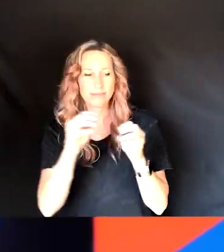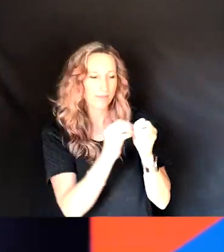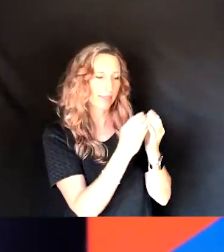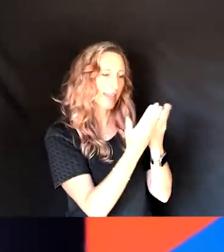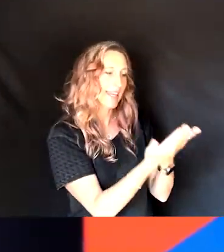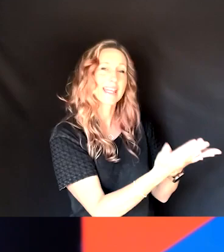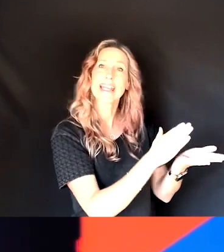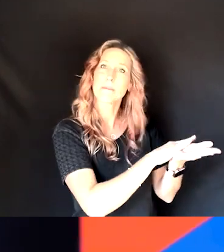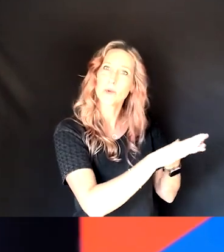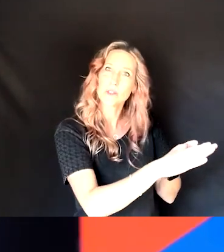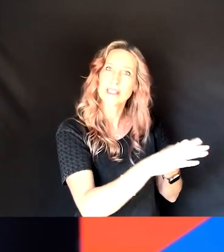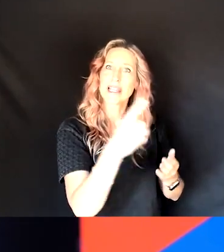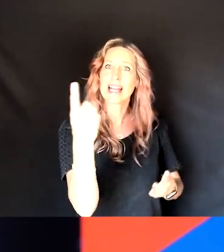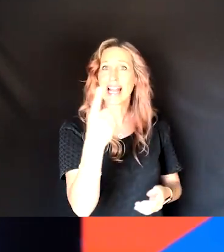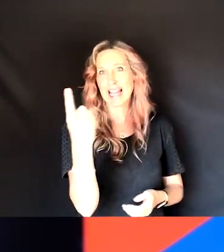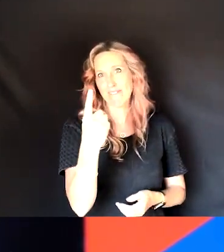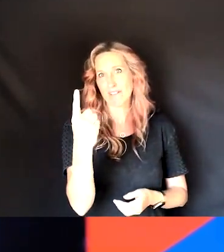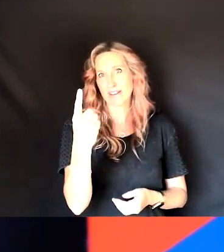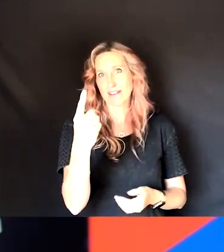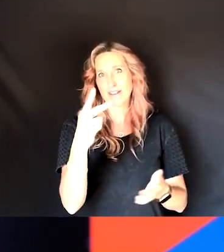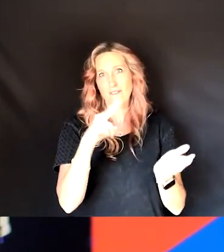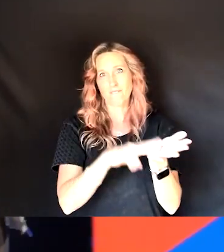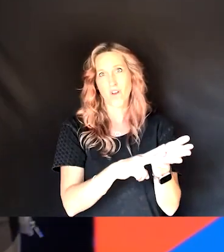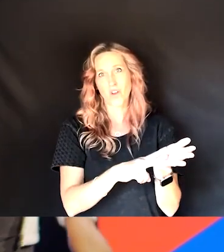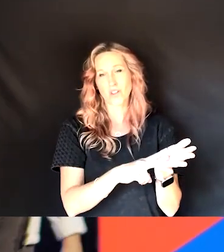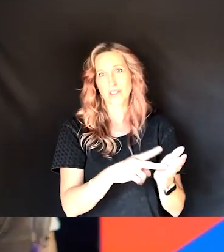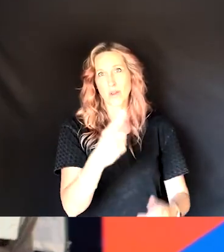see. Hebrews 11